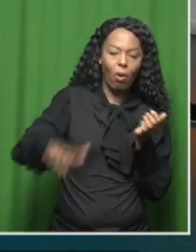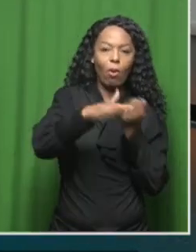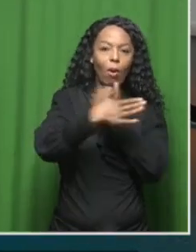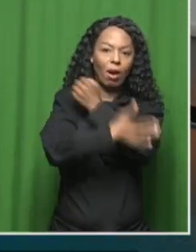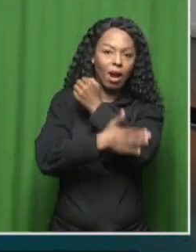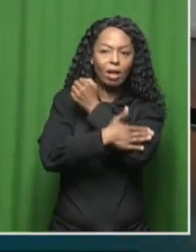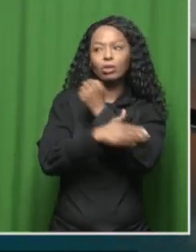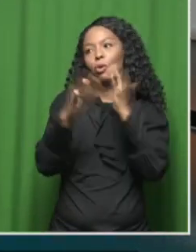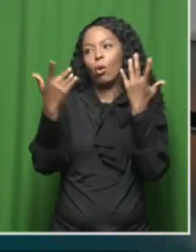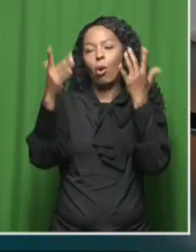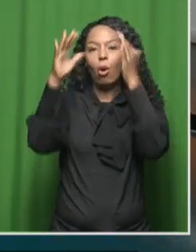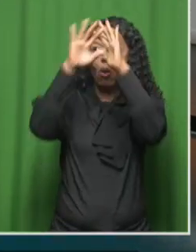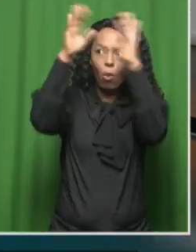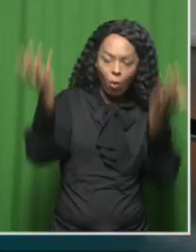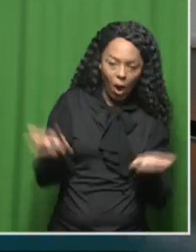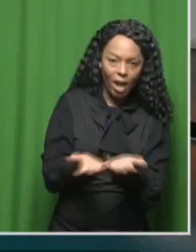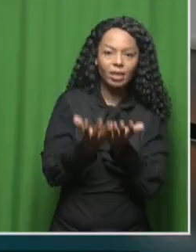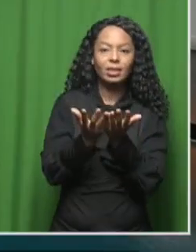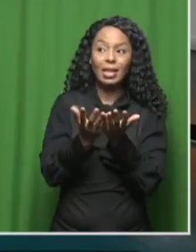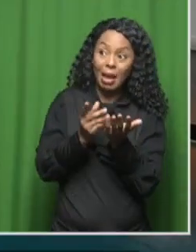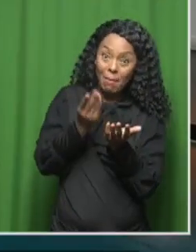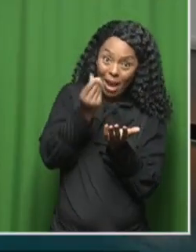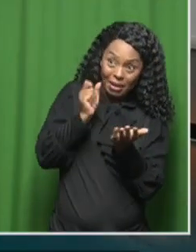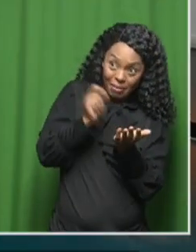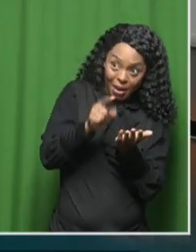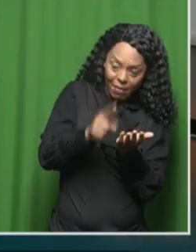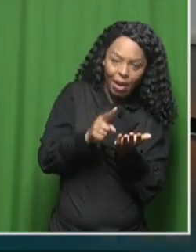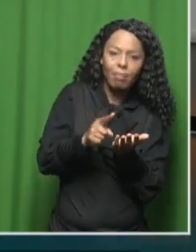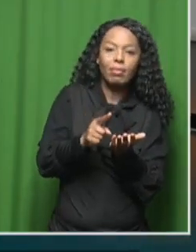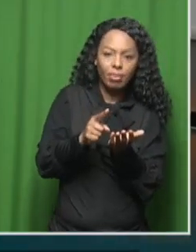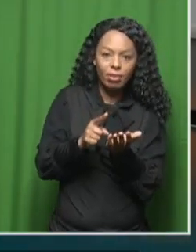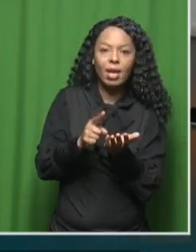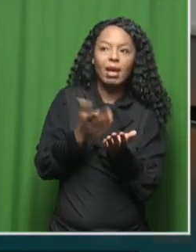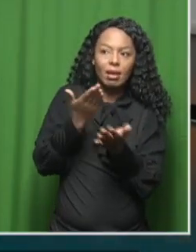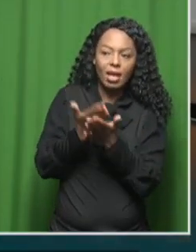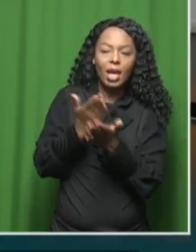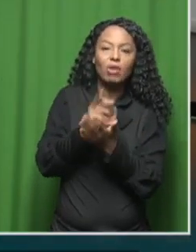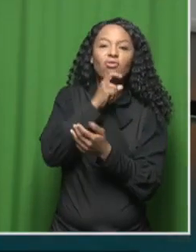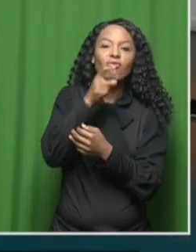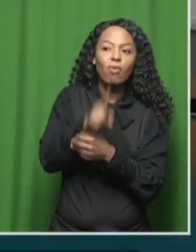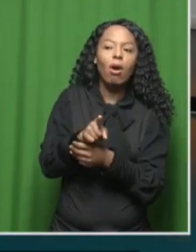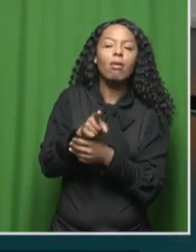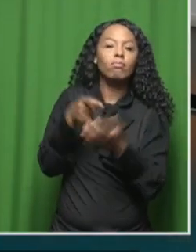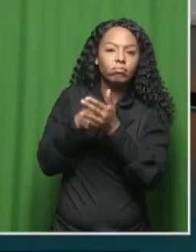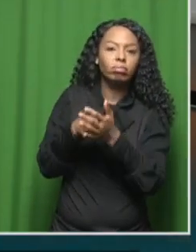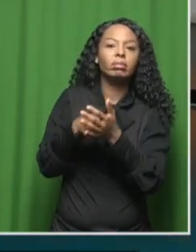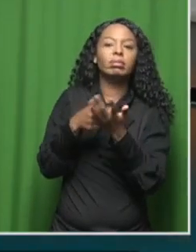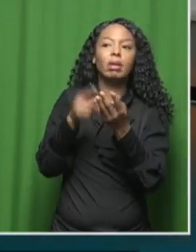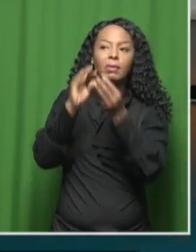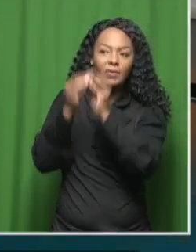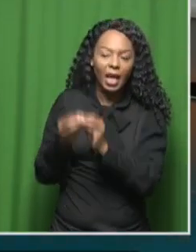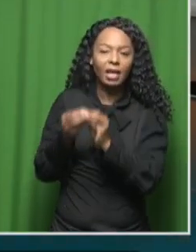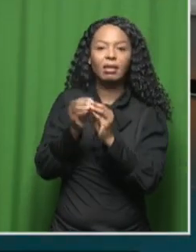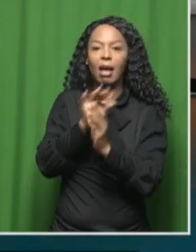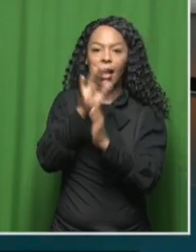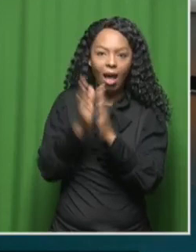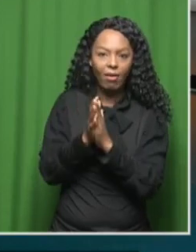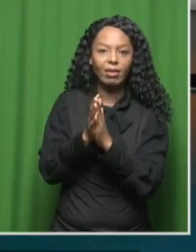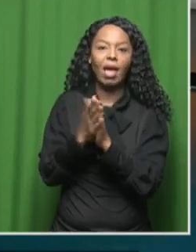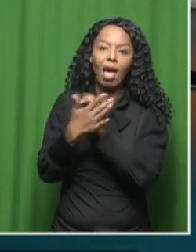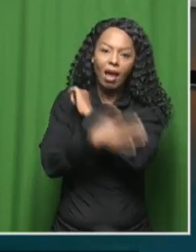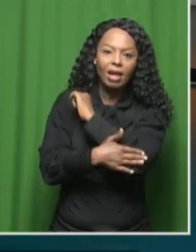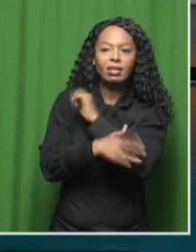world. And that can be traded between countries. So, for example, as